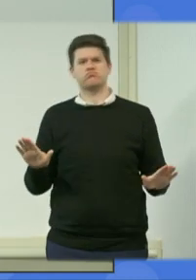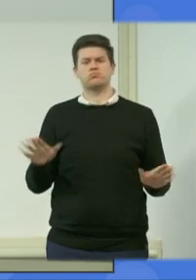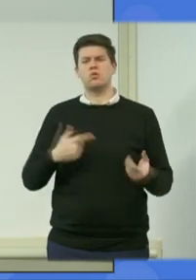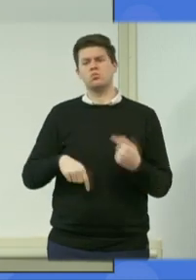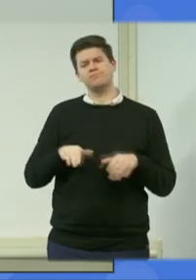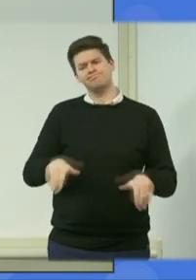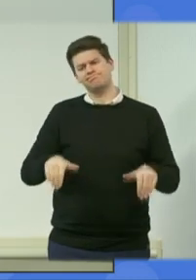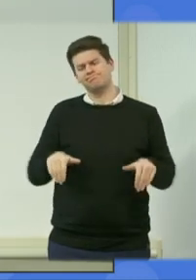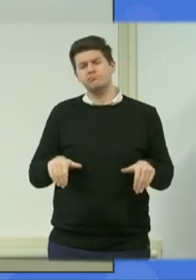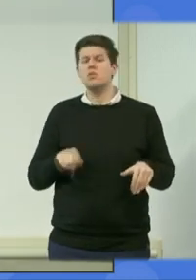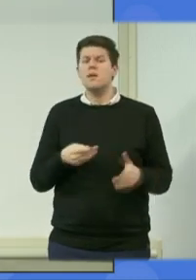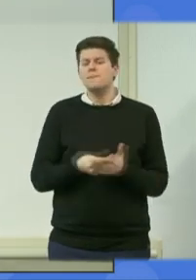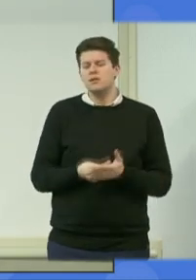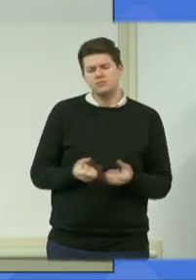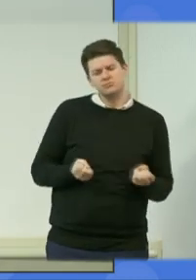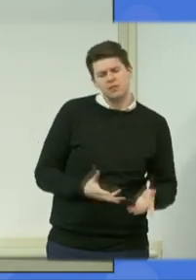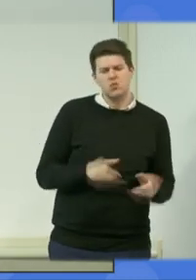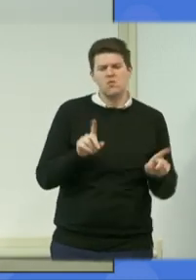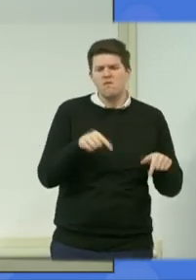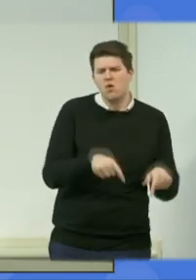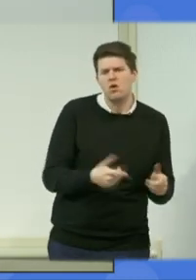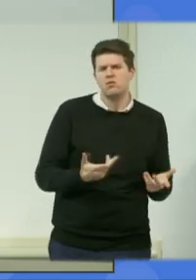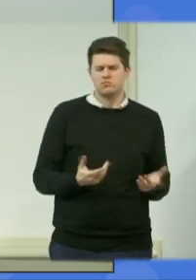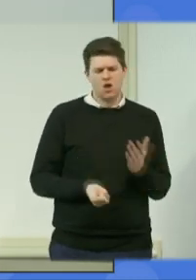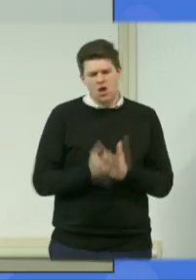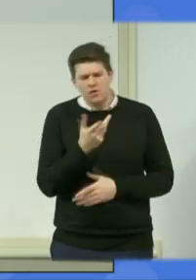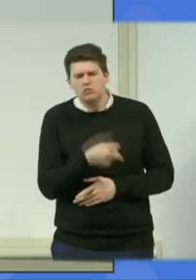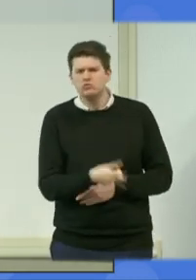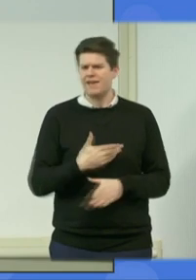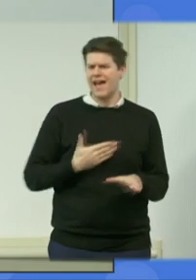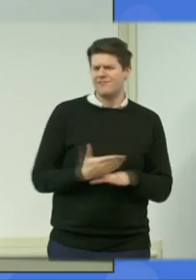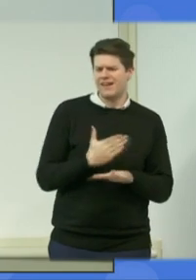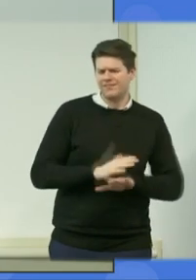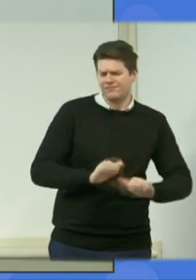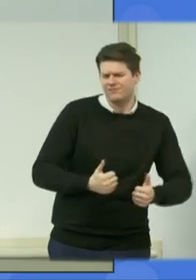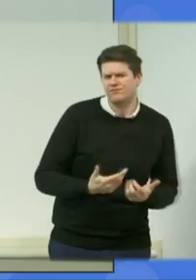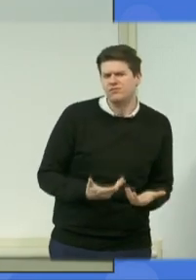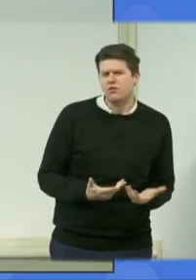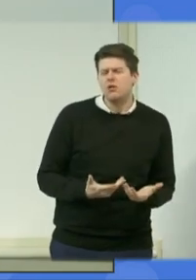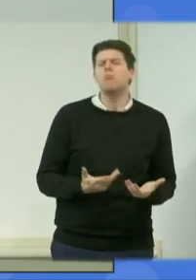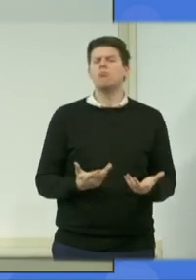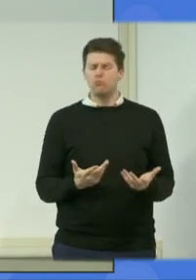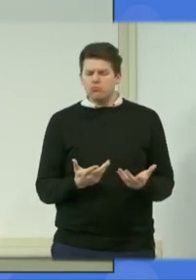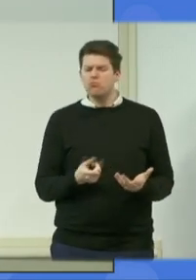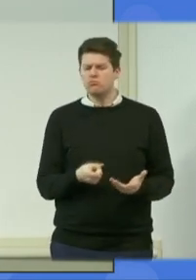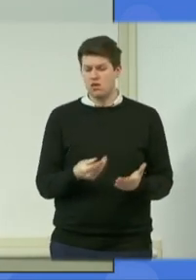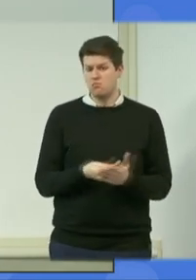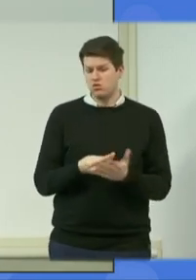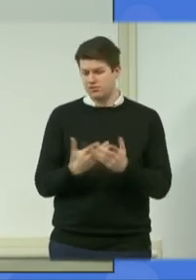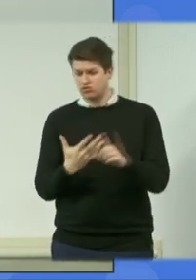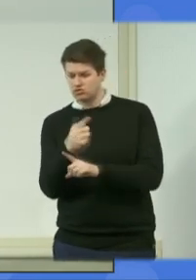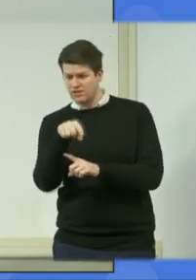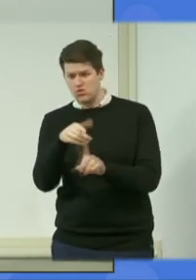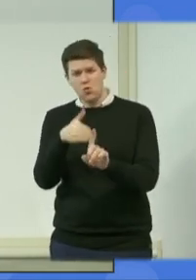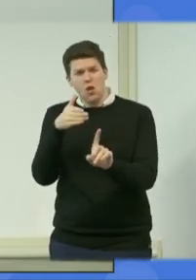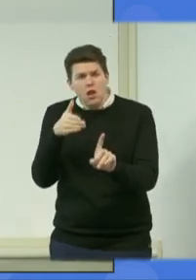on those things and to what extent is it being spent effectively? To what extent is the money actually doing what it's supposed to do? So we don't